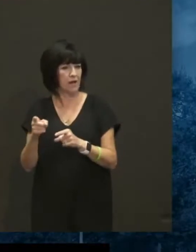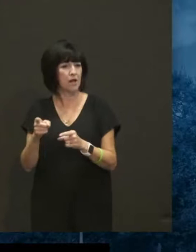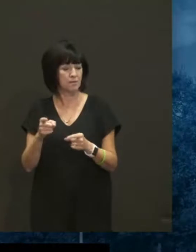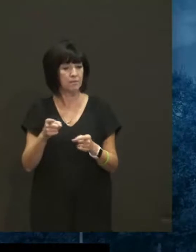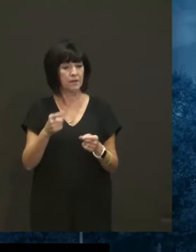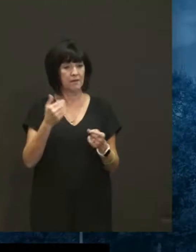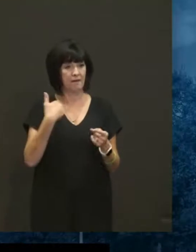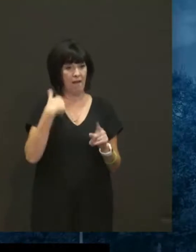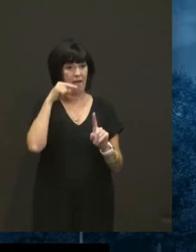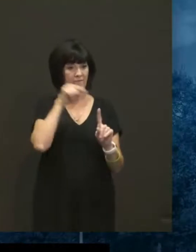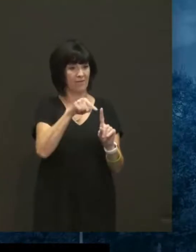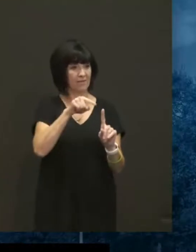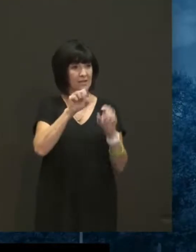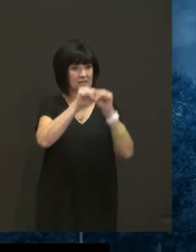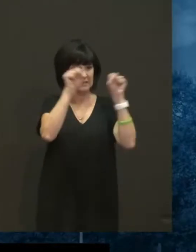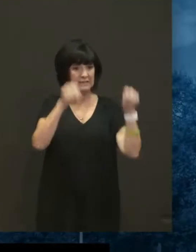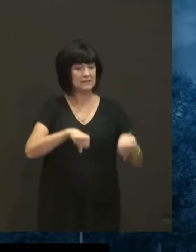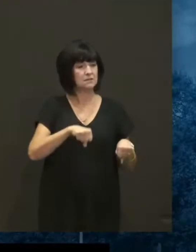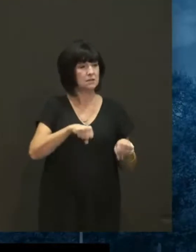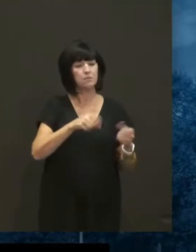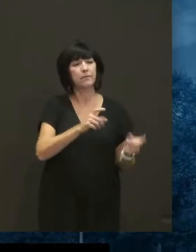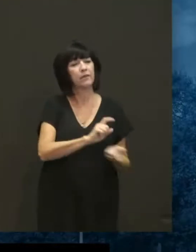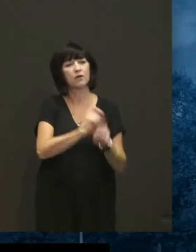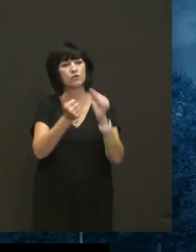painting the most complete,